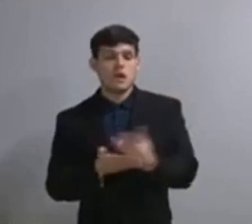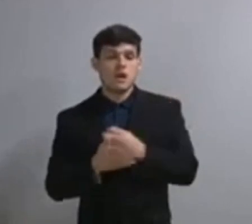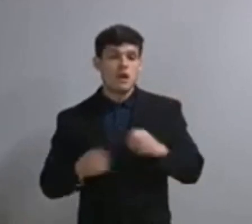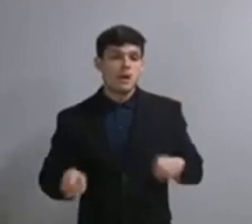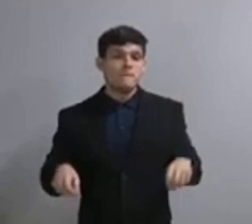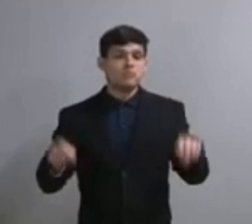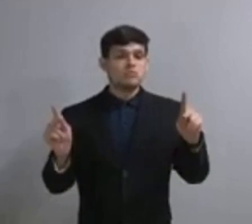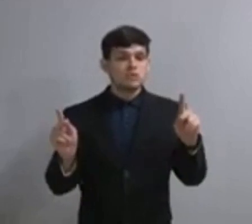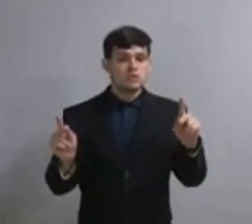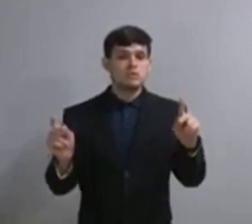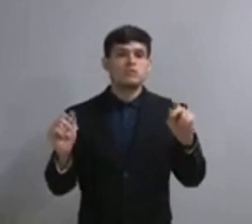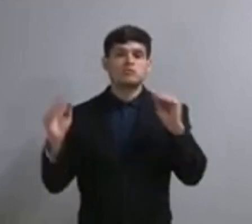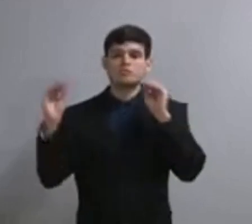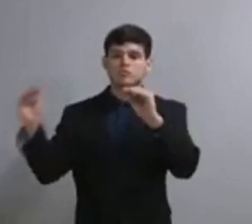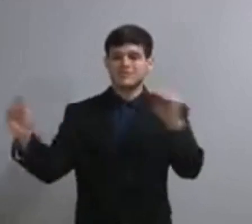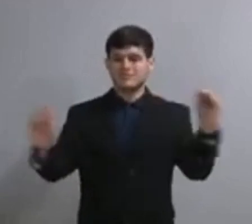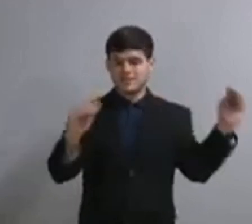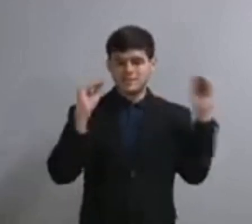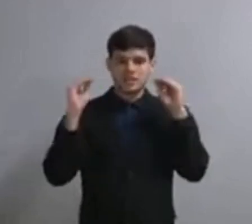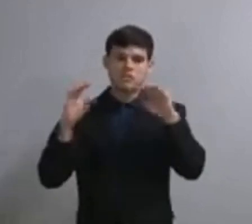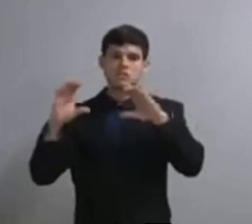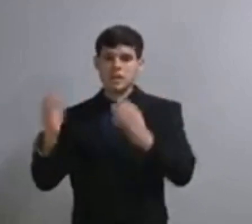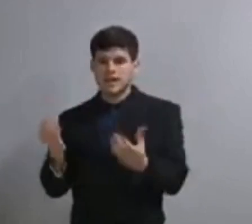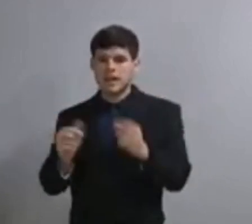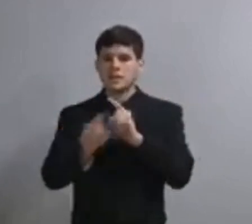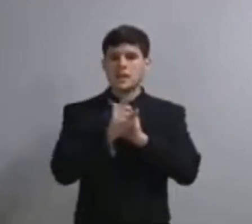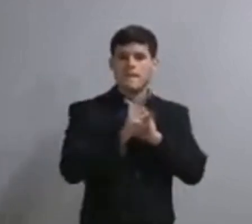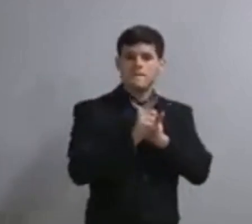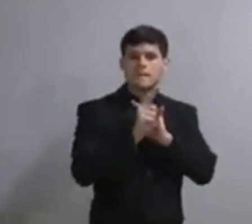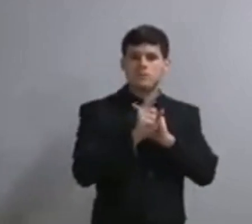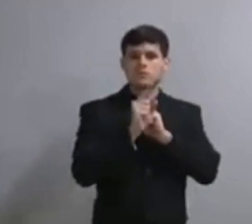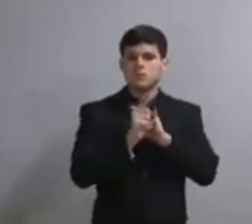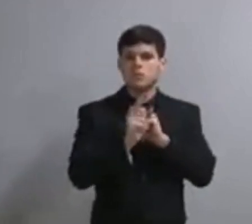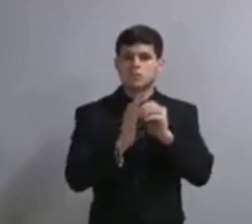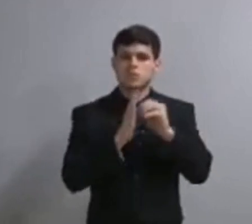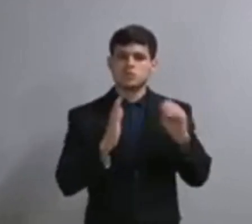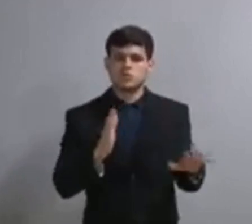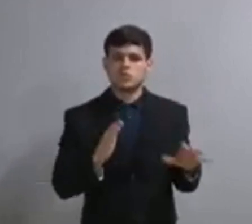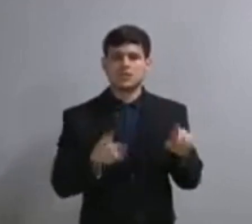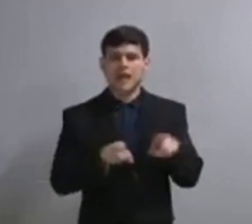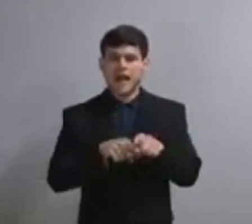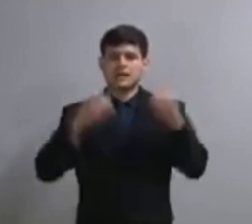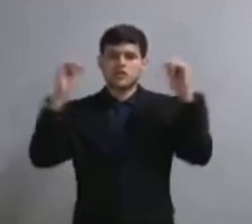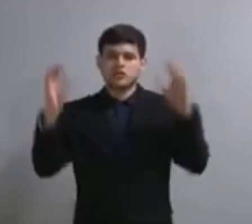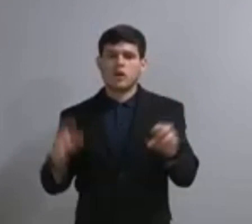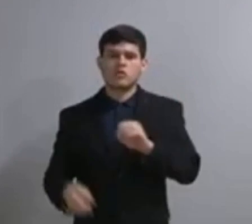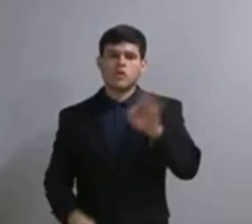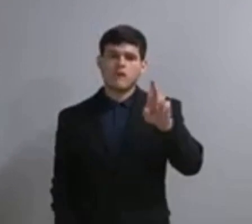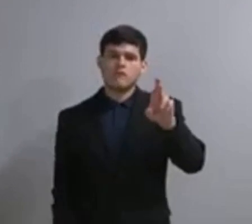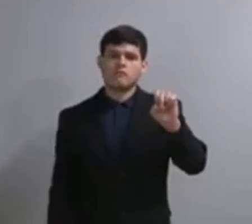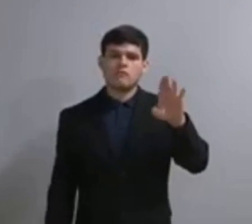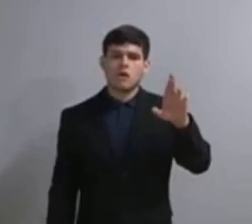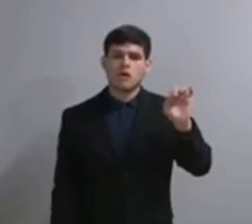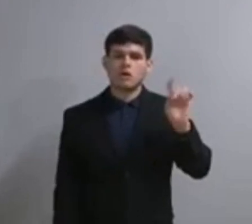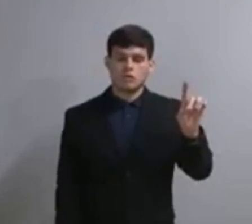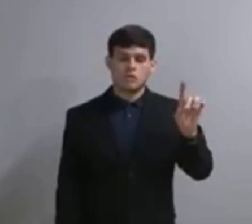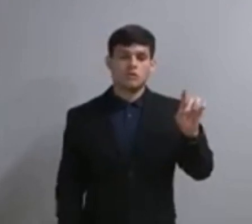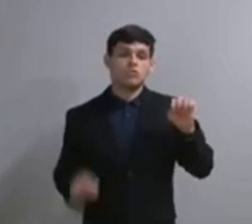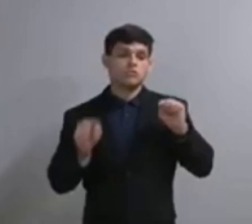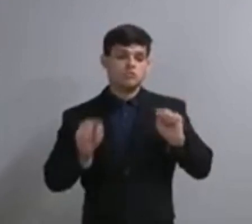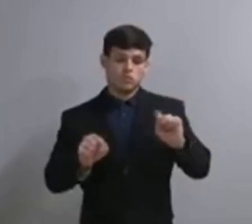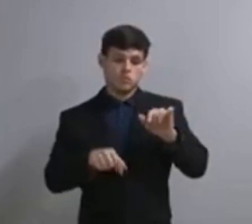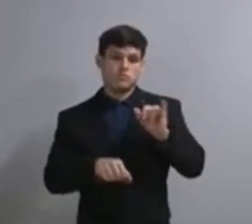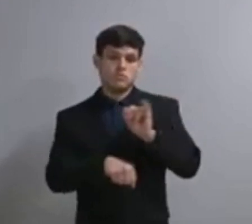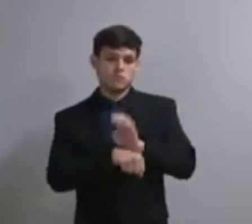to teach classes and mentor students as an instructor of record. In that role, I have come